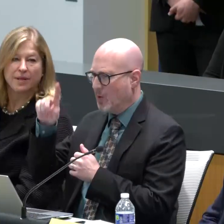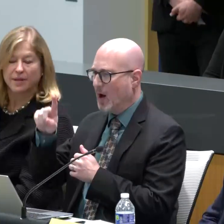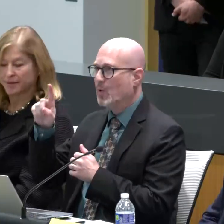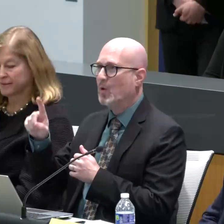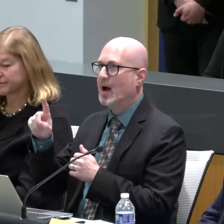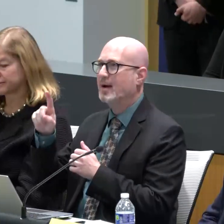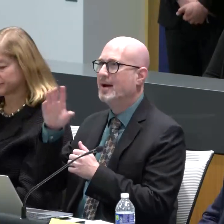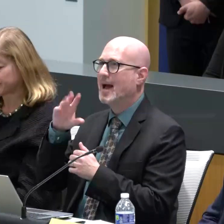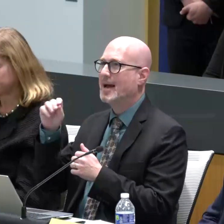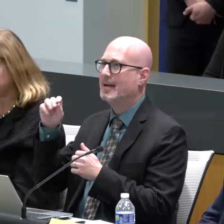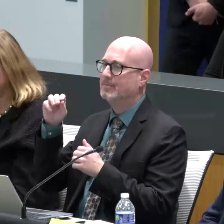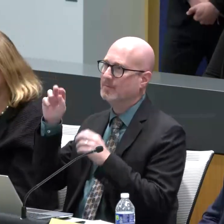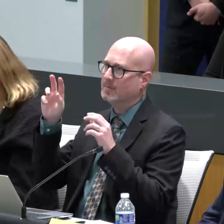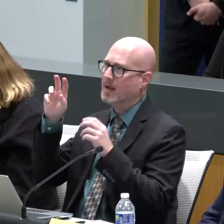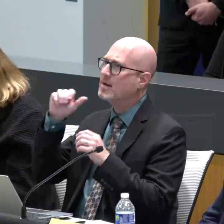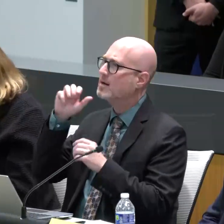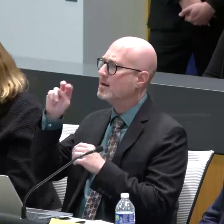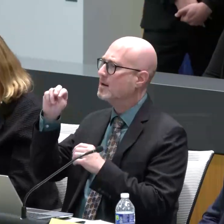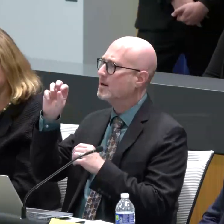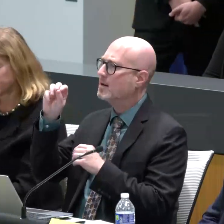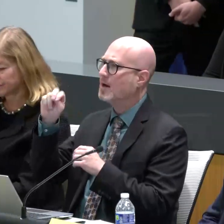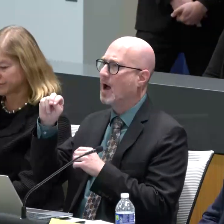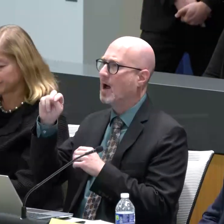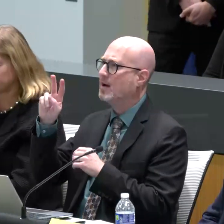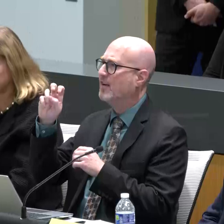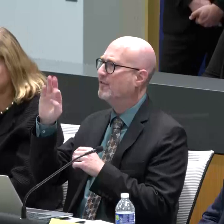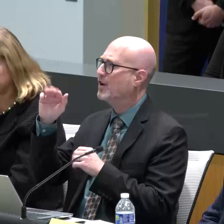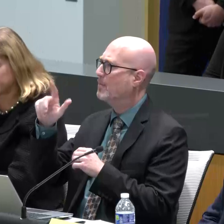And this one has to do with 911